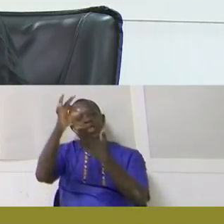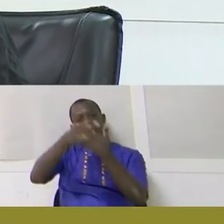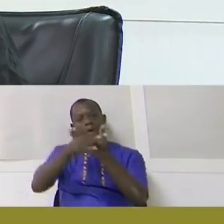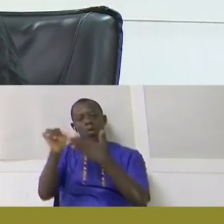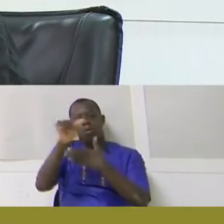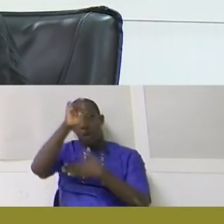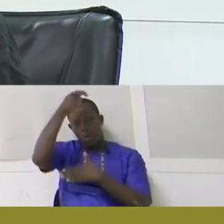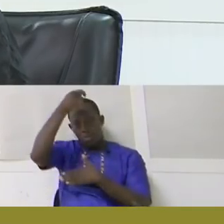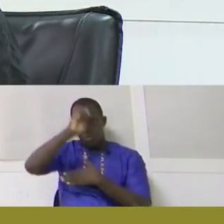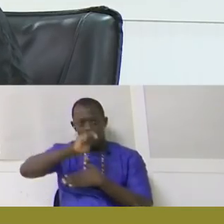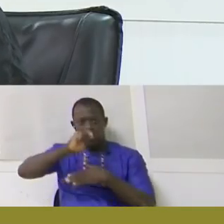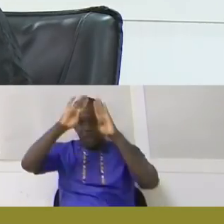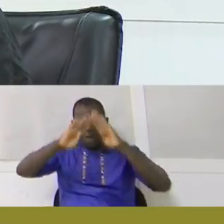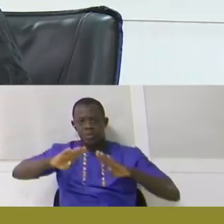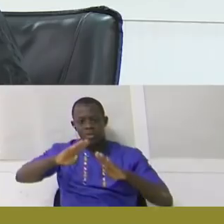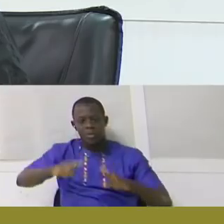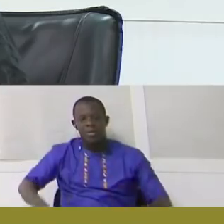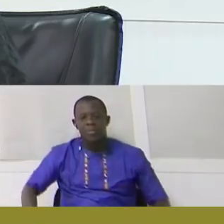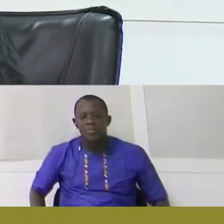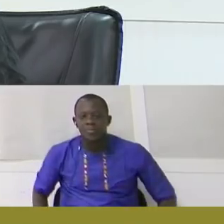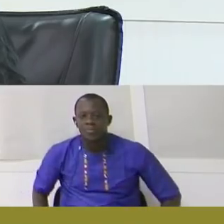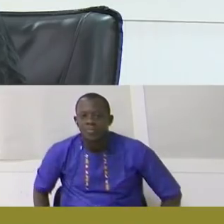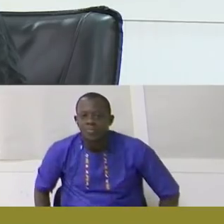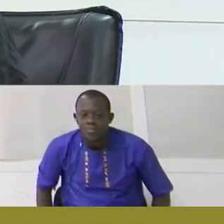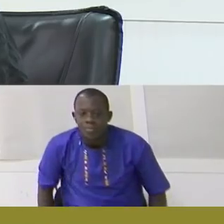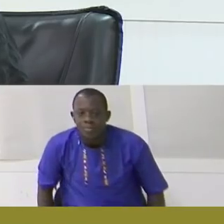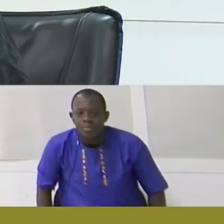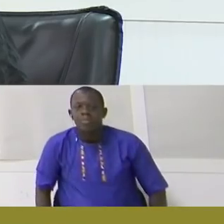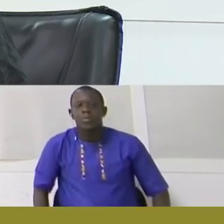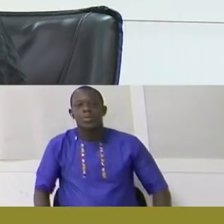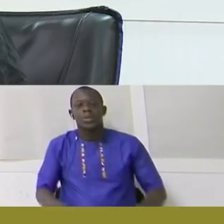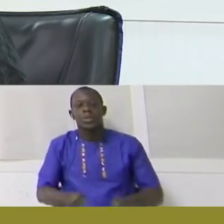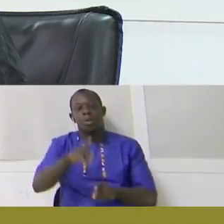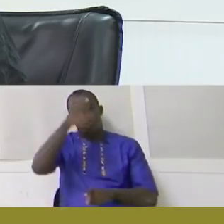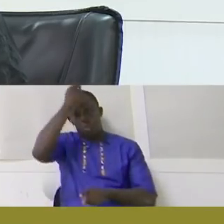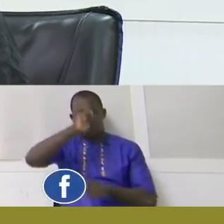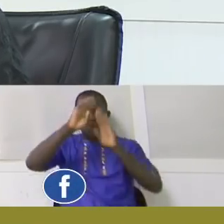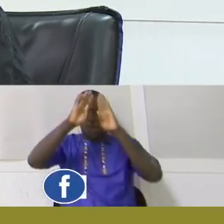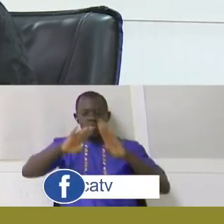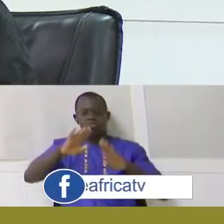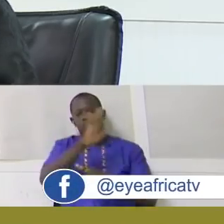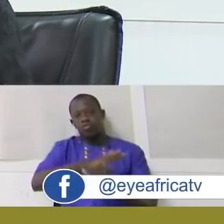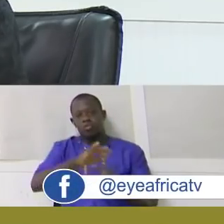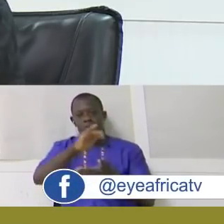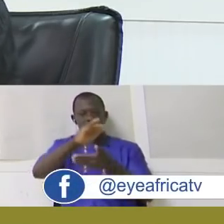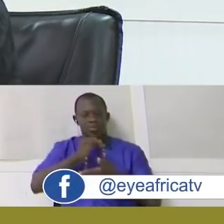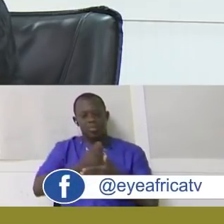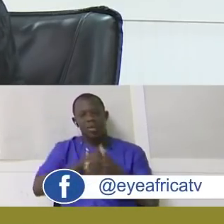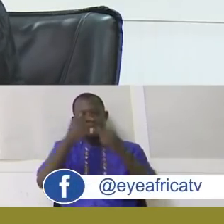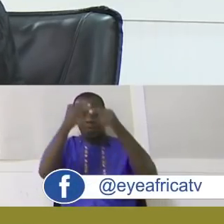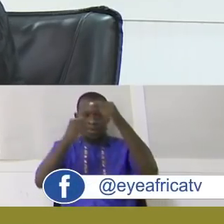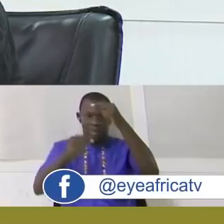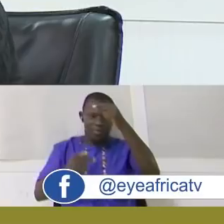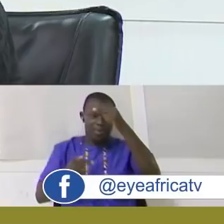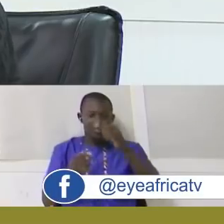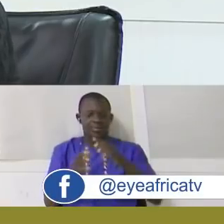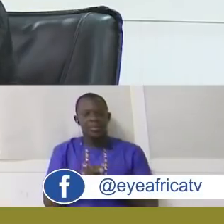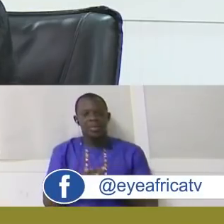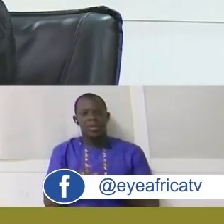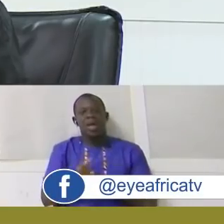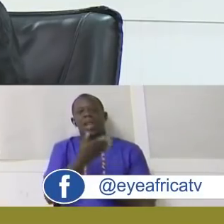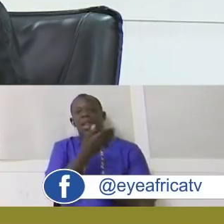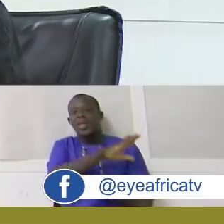me to another police station. You tami gajel suma statement. They also took my statement. You buy ma.